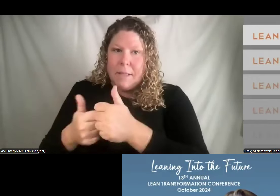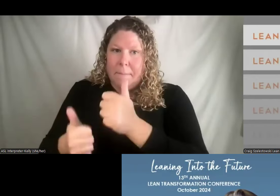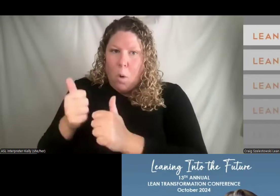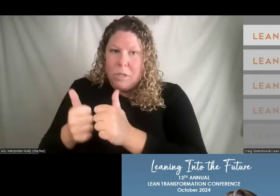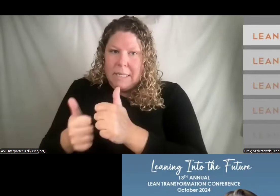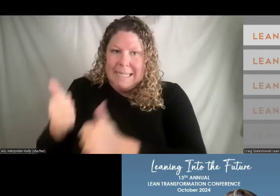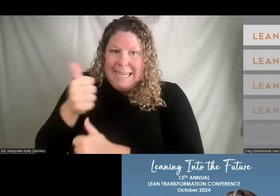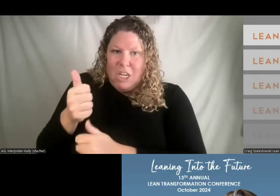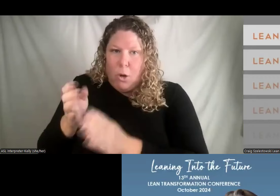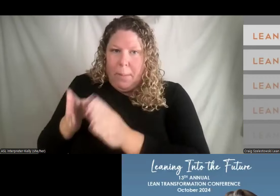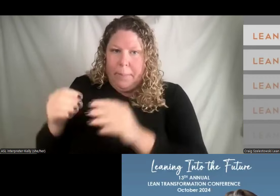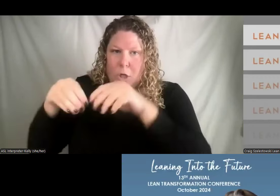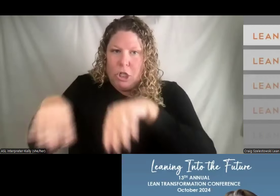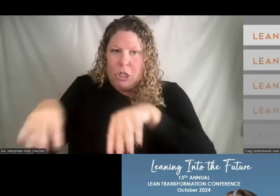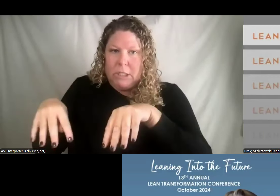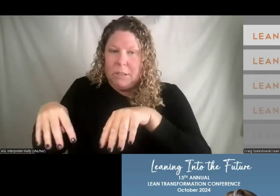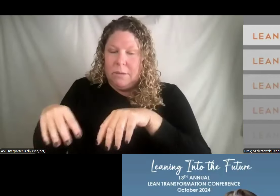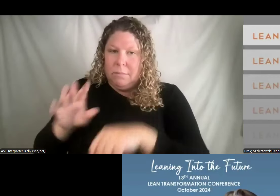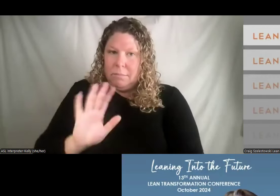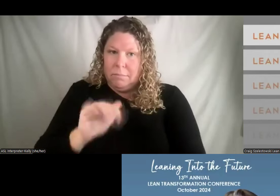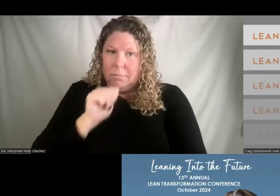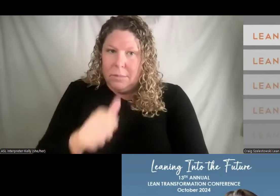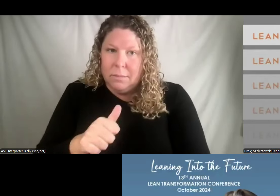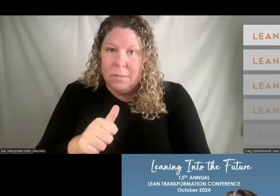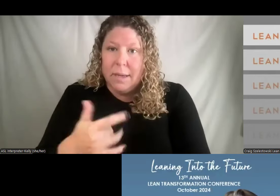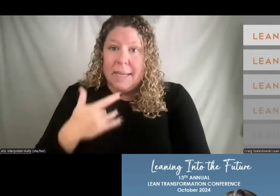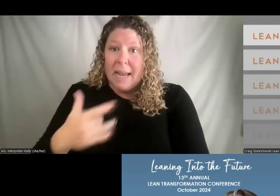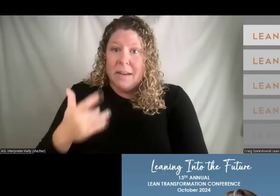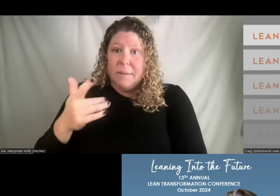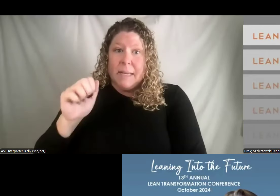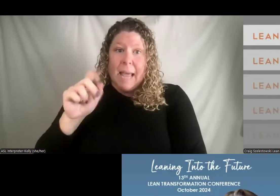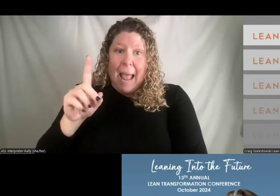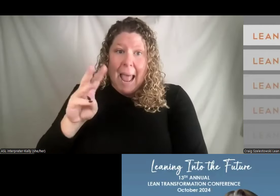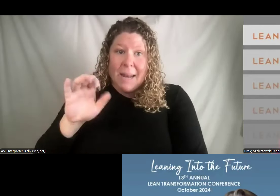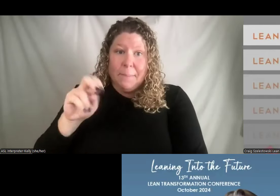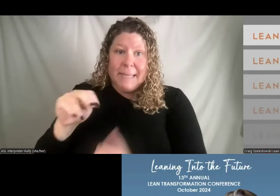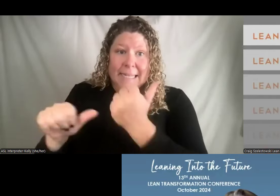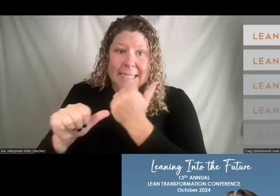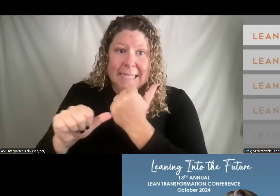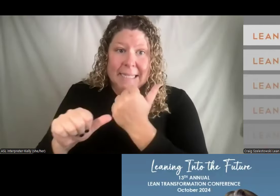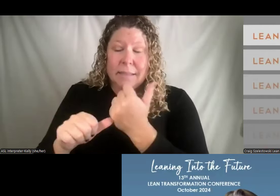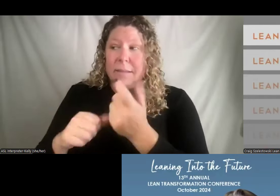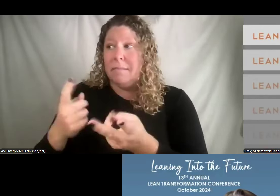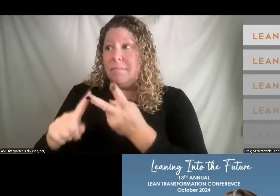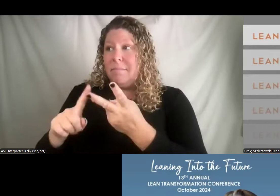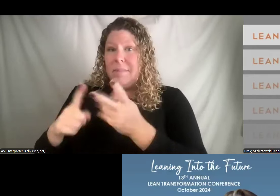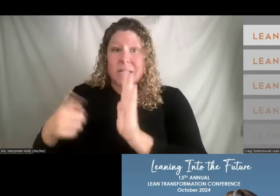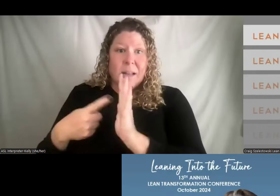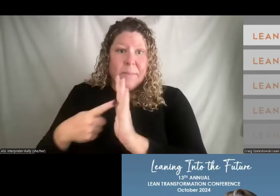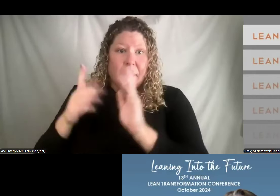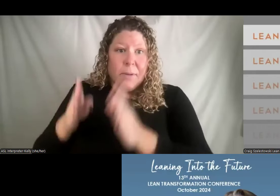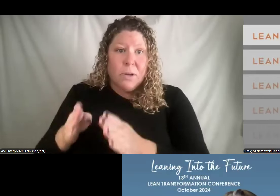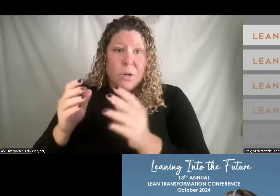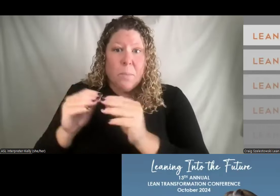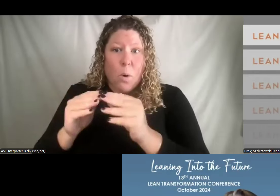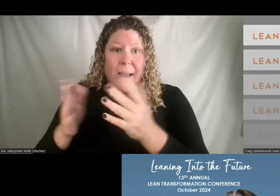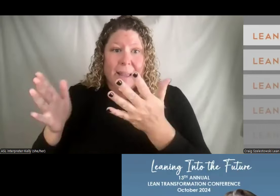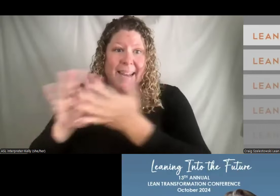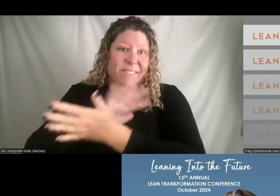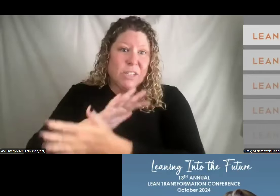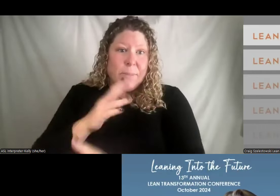is the go-to person and has the most influence. Sometimes it's an administrative assistant. Sometimes it's someone who doesn't have a really visible role, but they've been around a